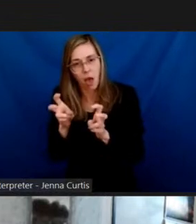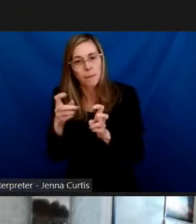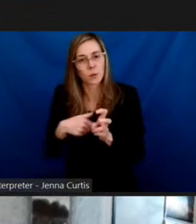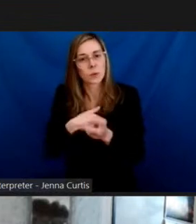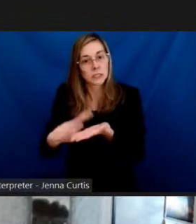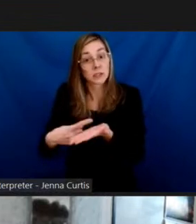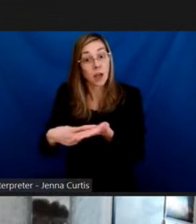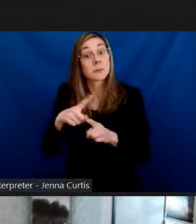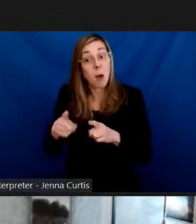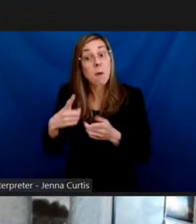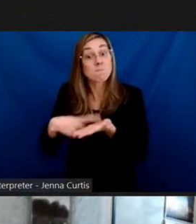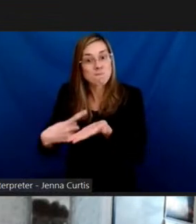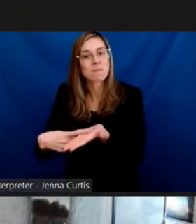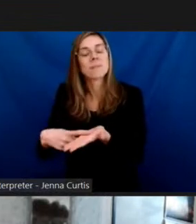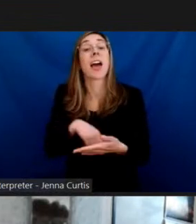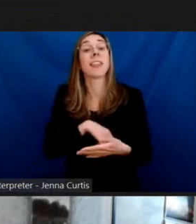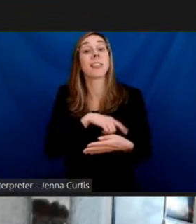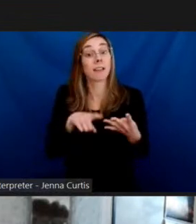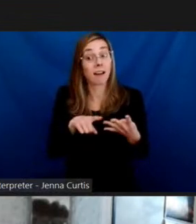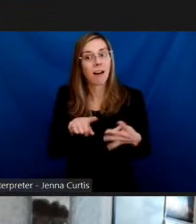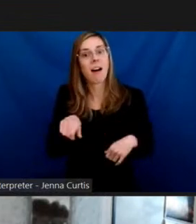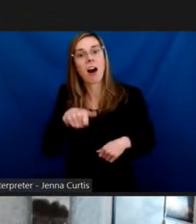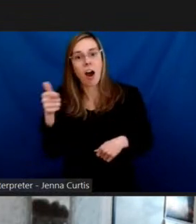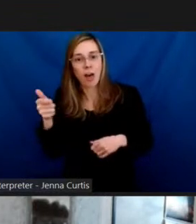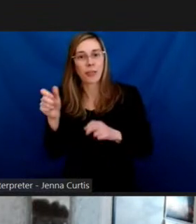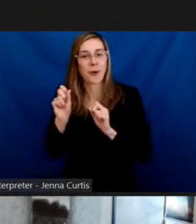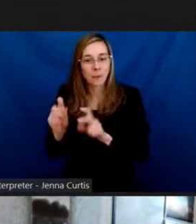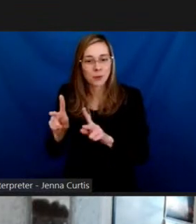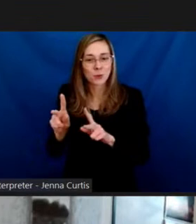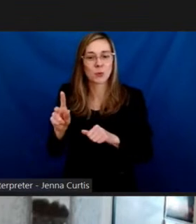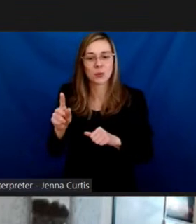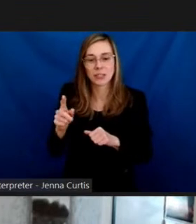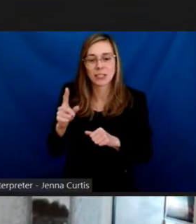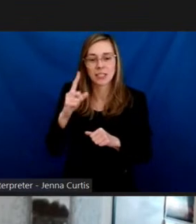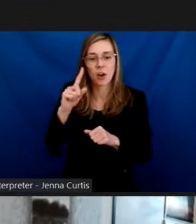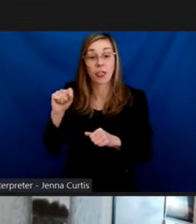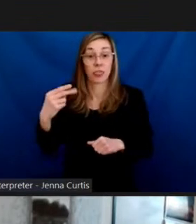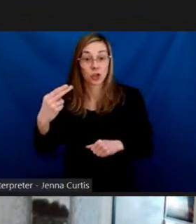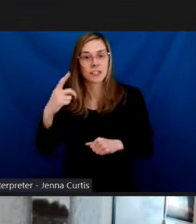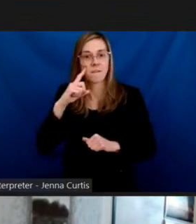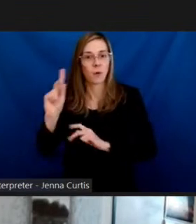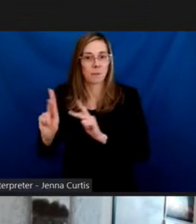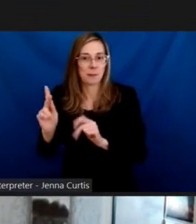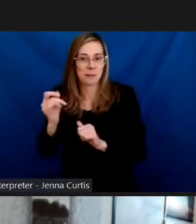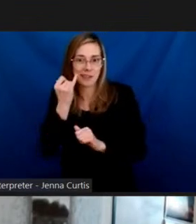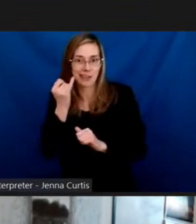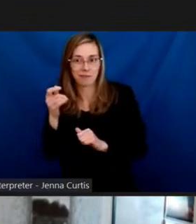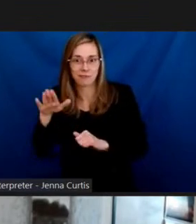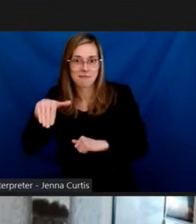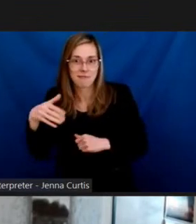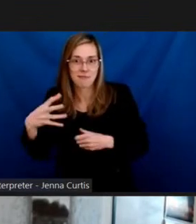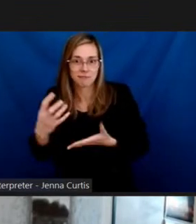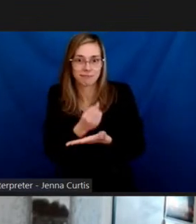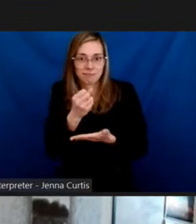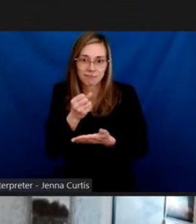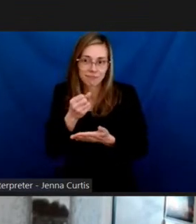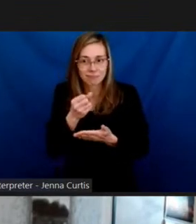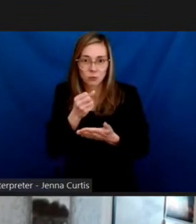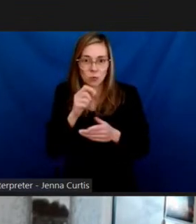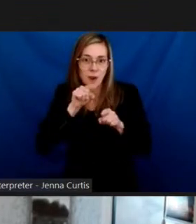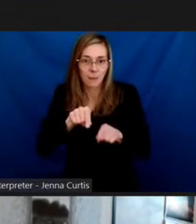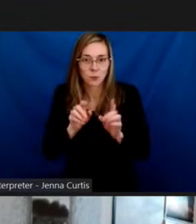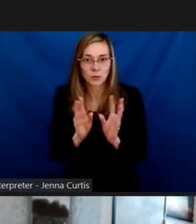on Thursday for people who could not make it to one of those other sessions. I don't want to go on endlessly. I think people have